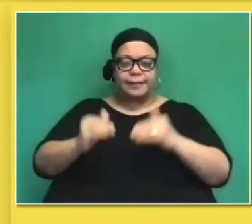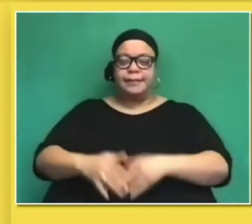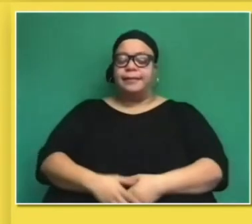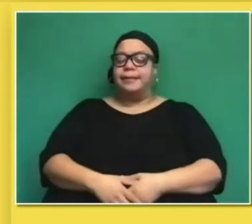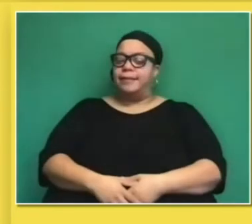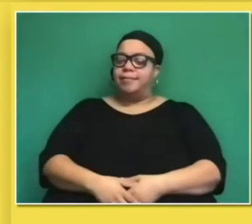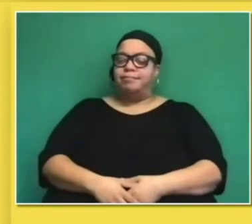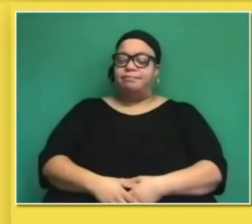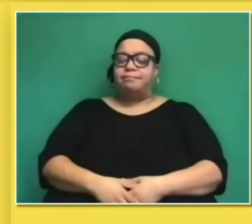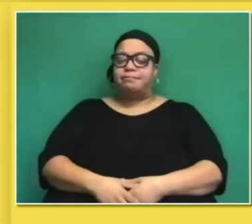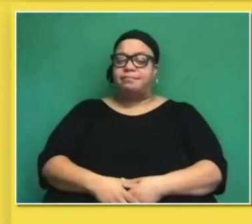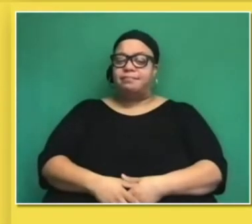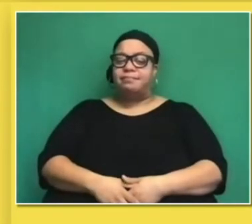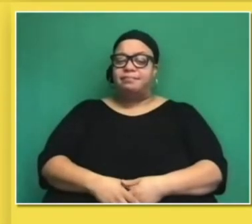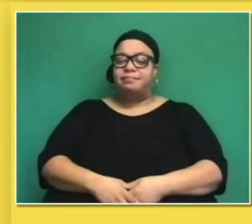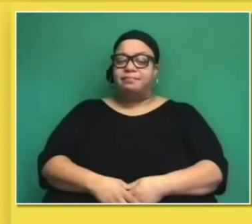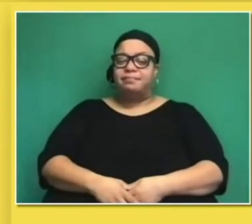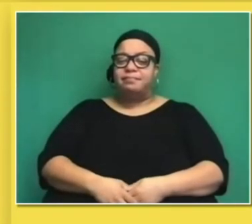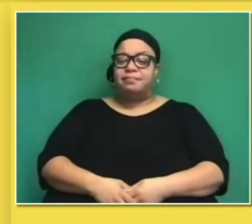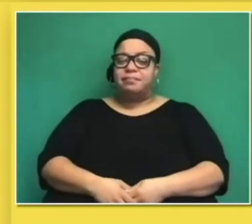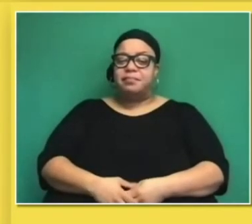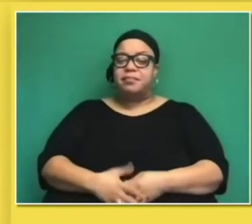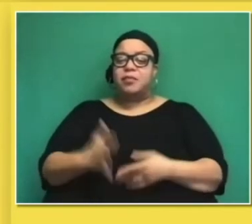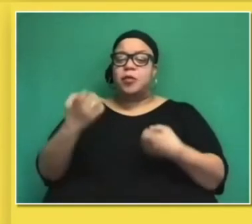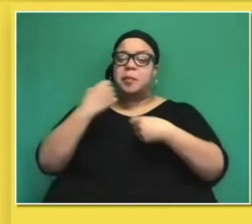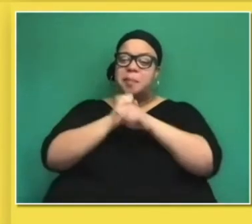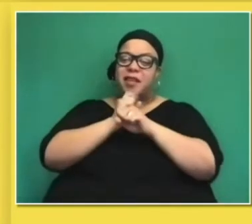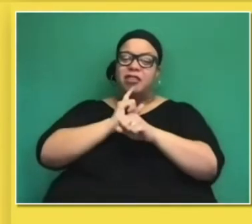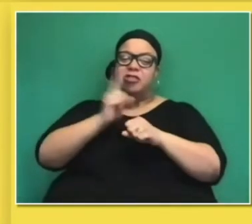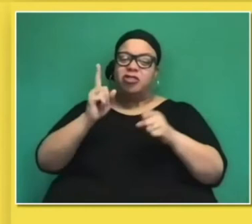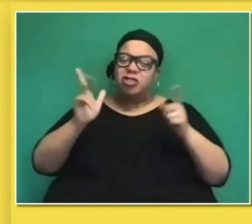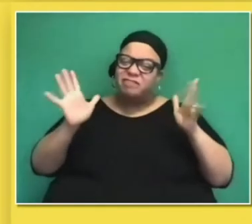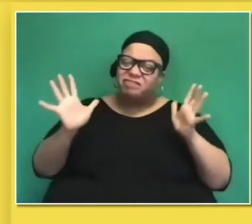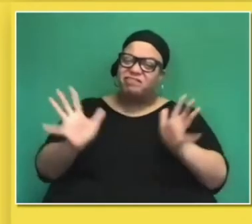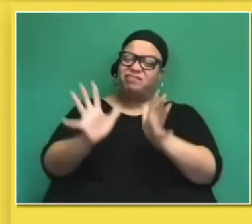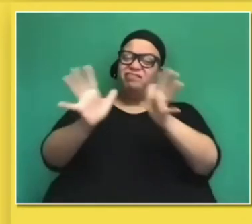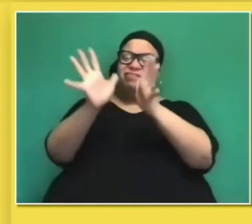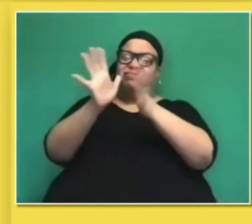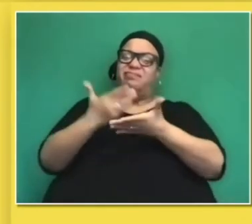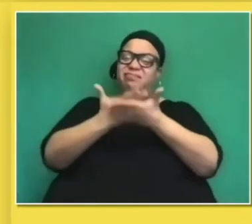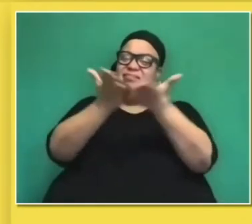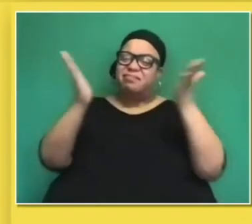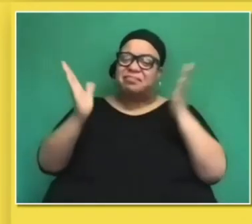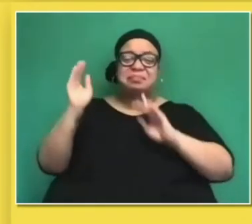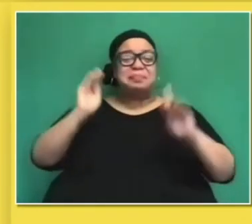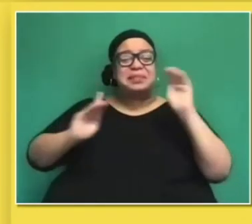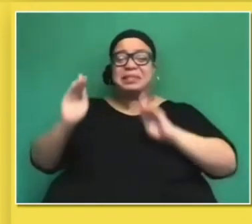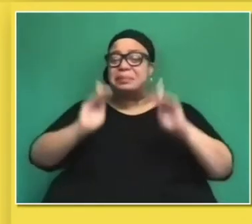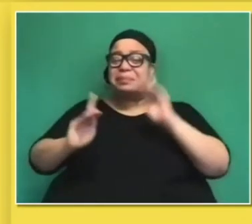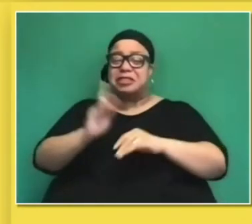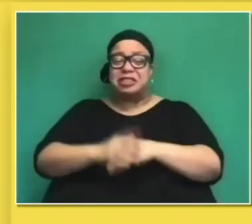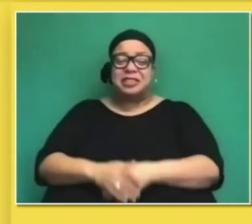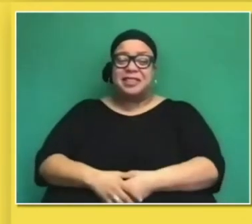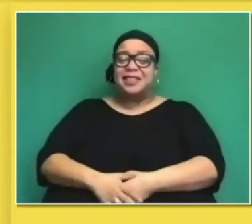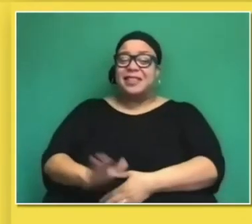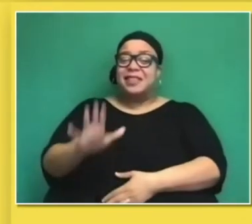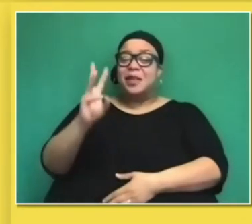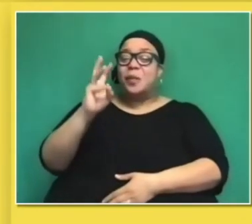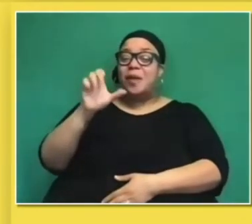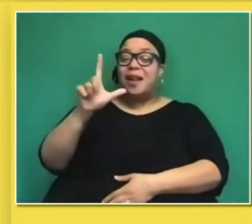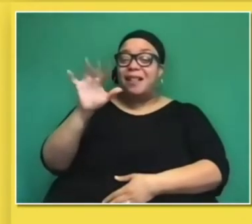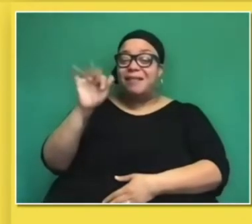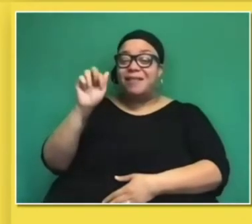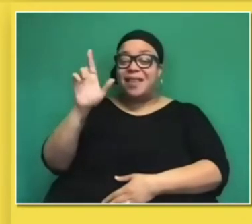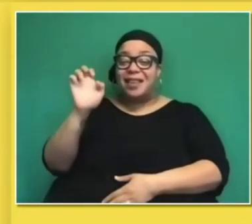ensuring and promoting the general welfare. And then if you do those things, you can ensure domestic tranquility. But domestic tranquility is not